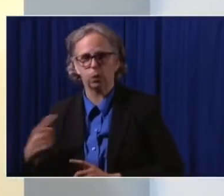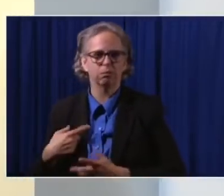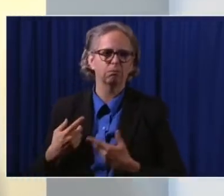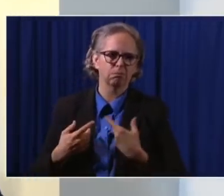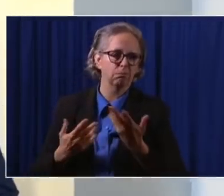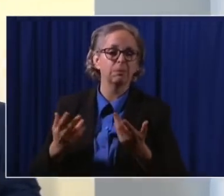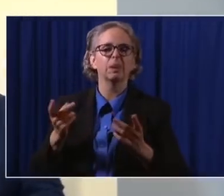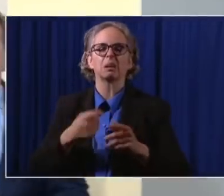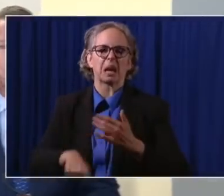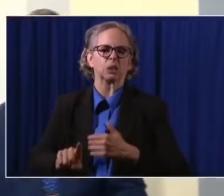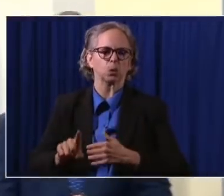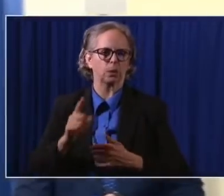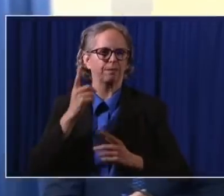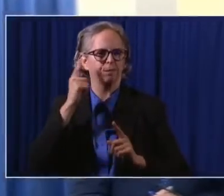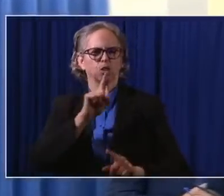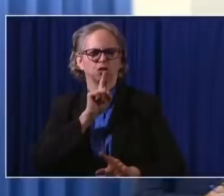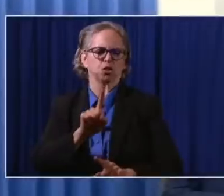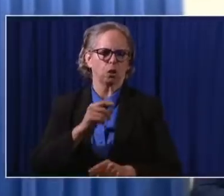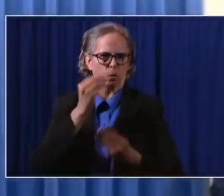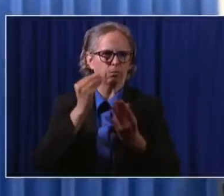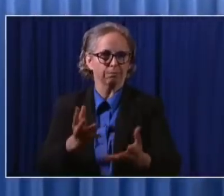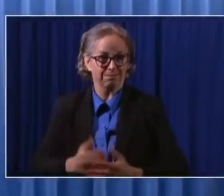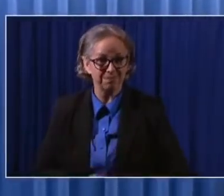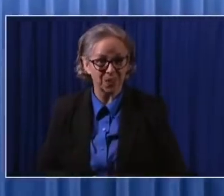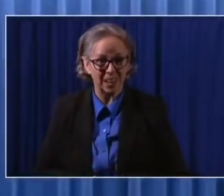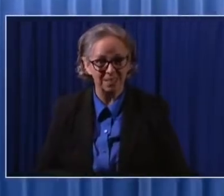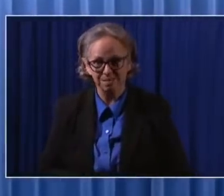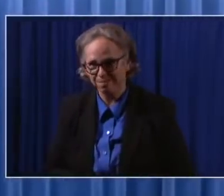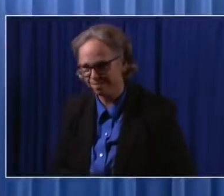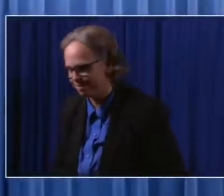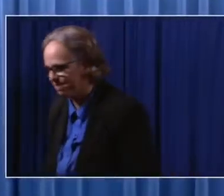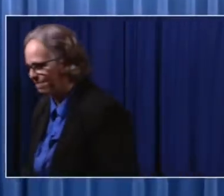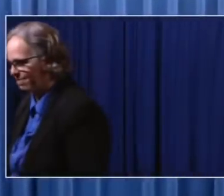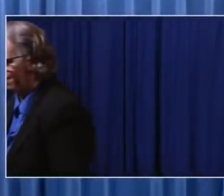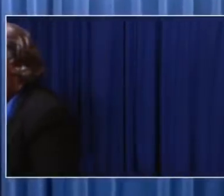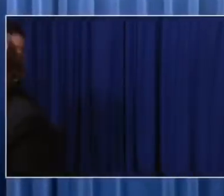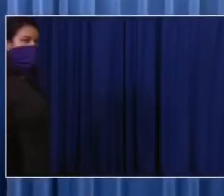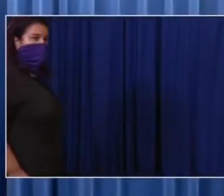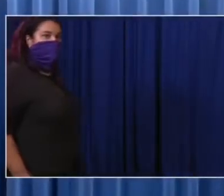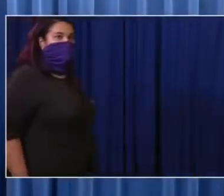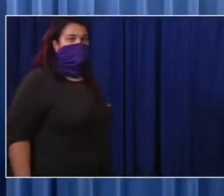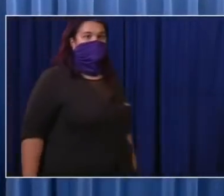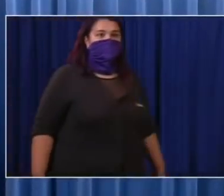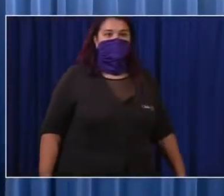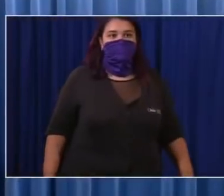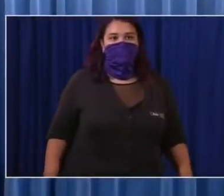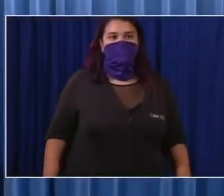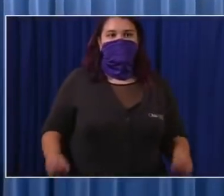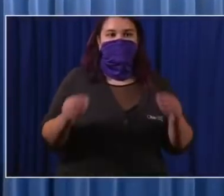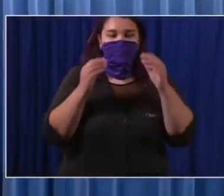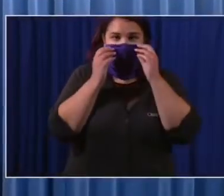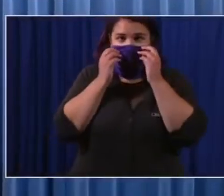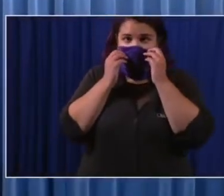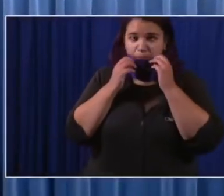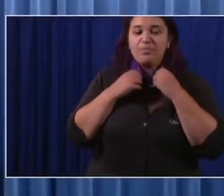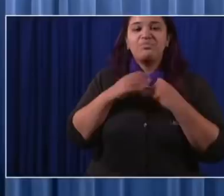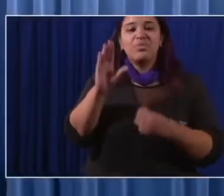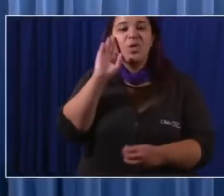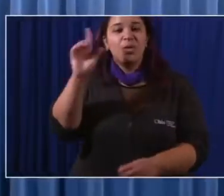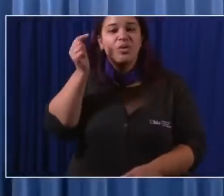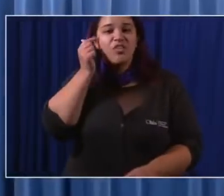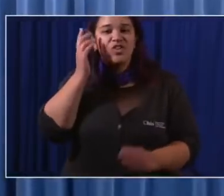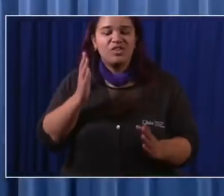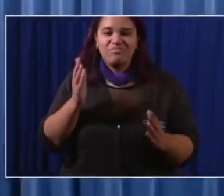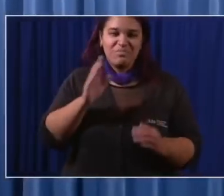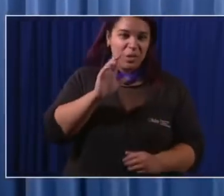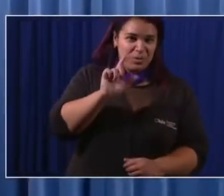Hi, Hi, Governor. Hi, Lieutenant Governor. This is Molly Martinez with